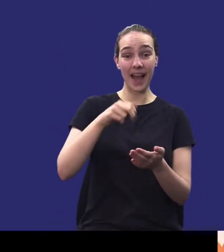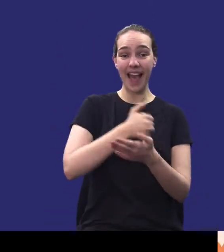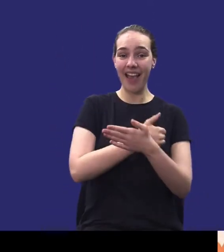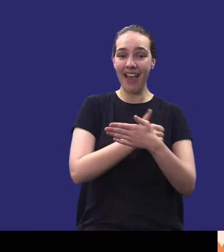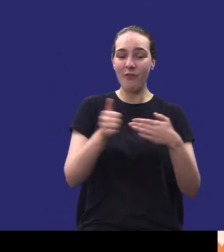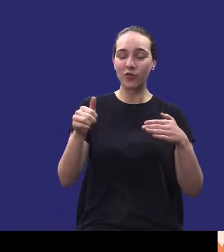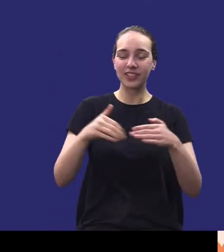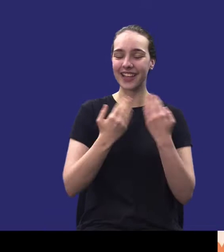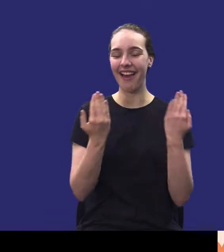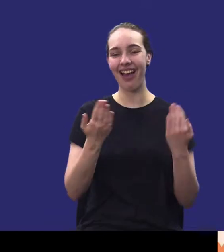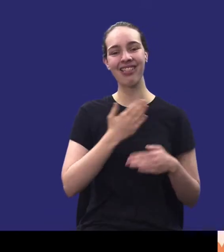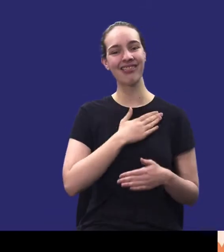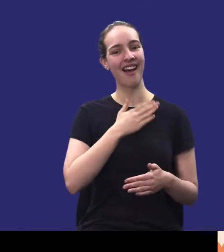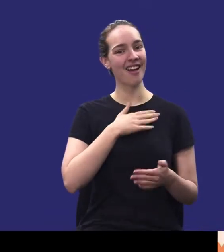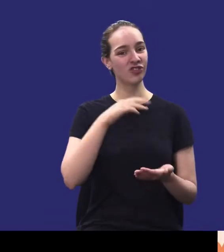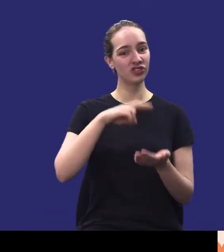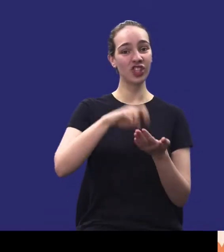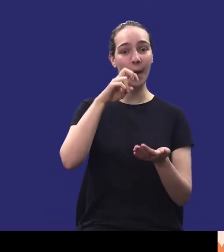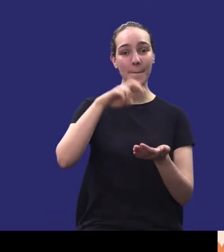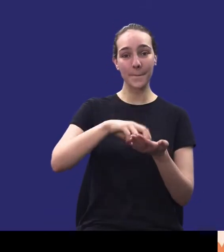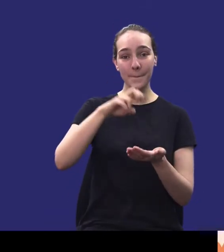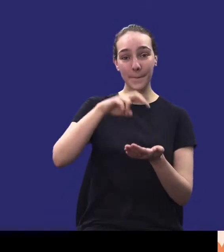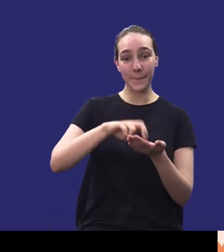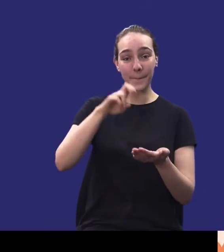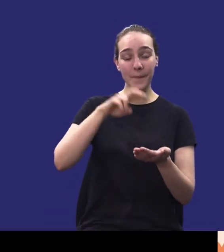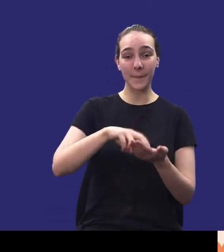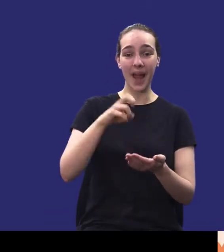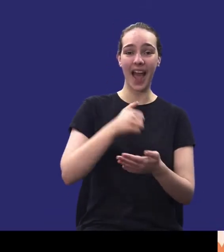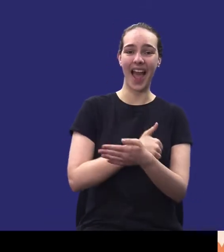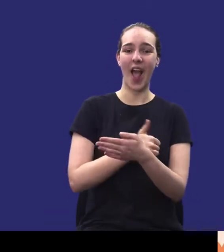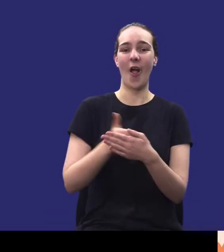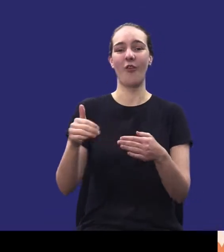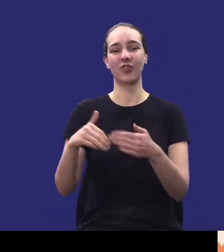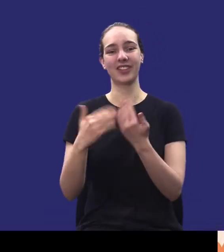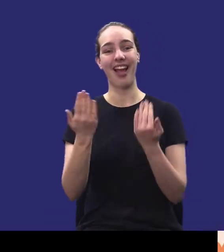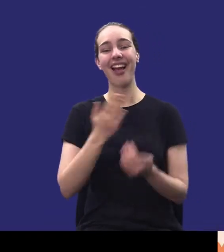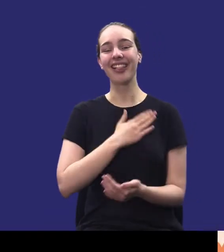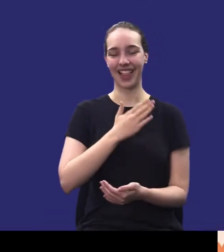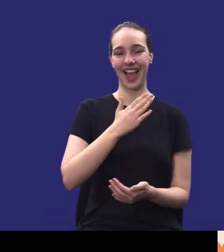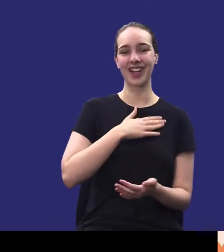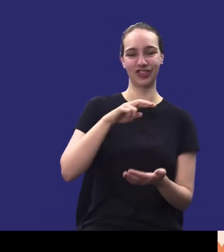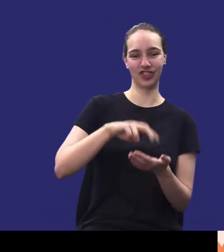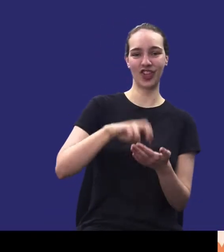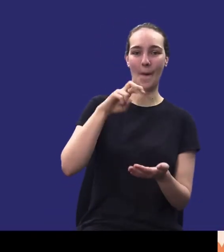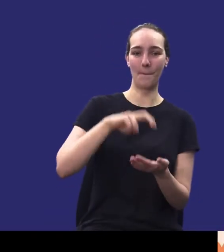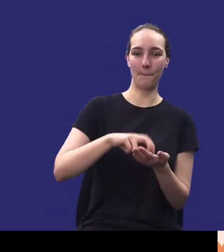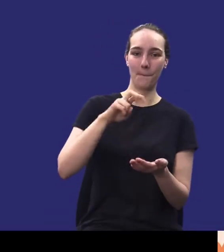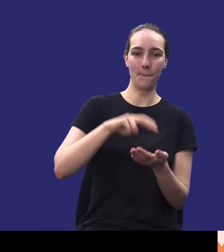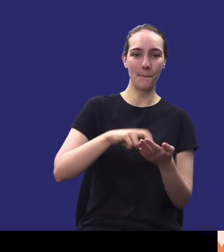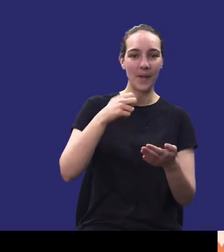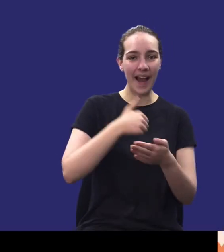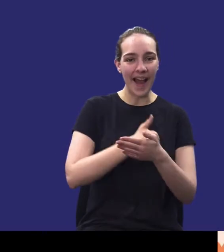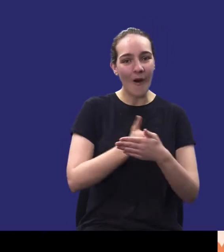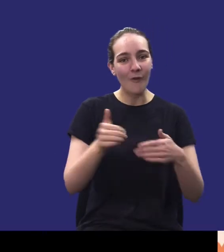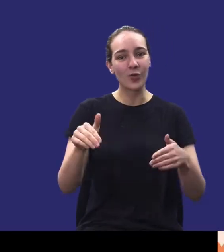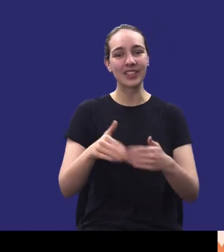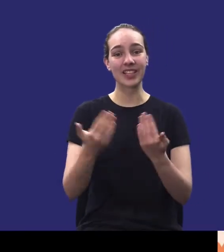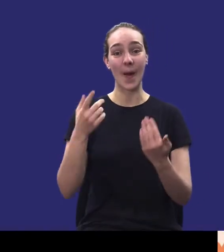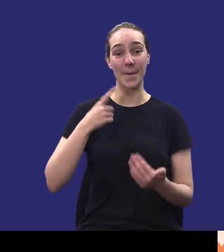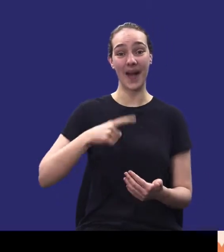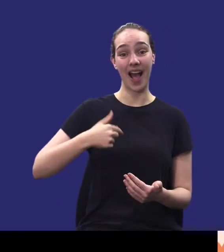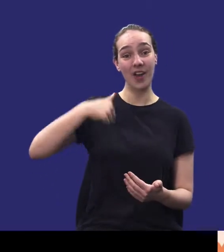every day. I like to jump every day. I like to jump every